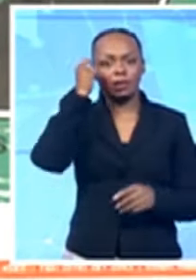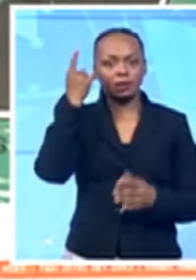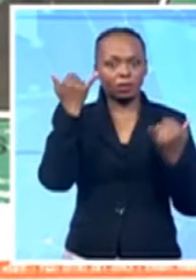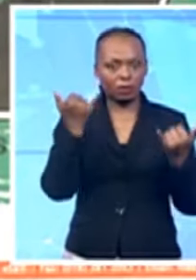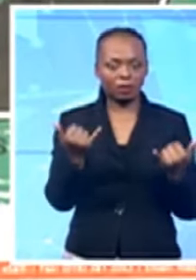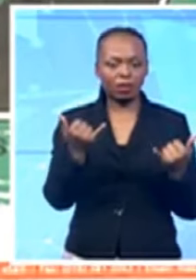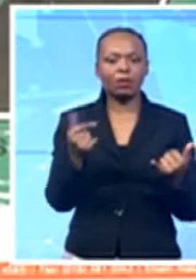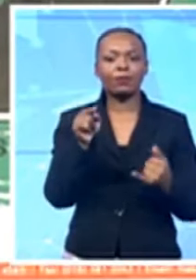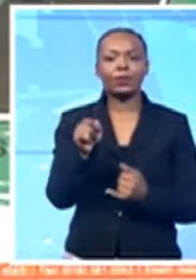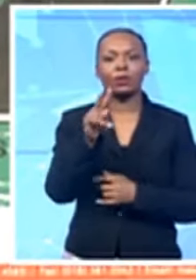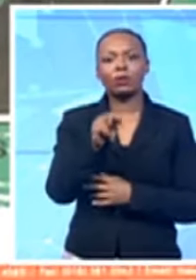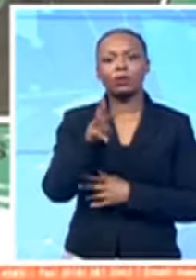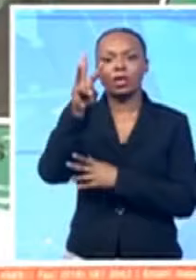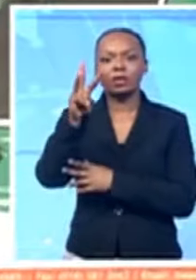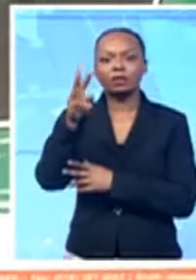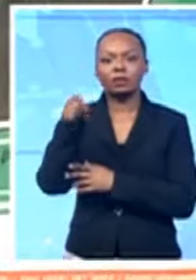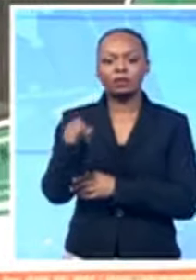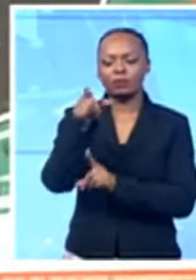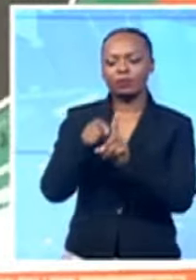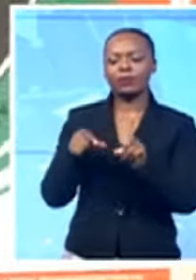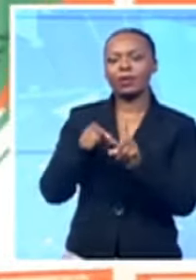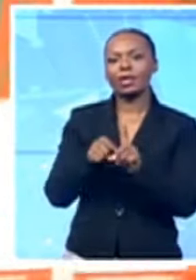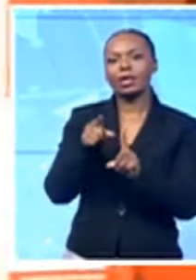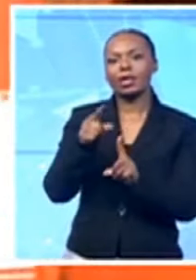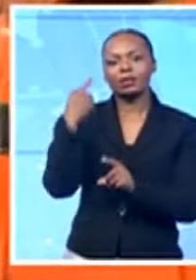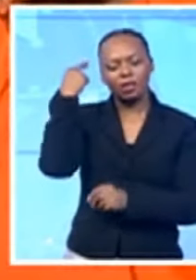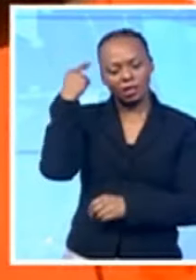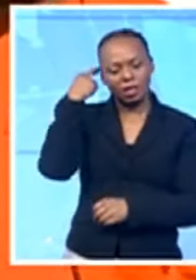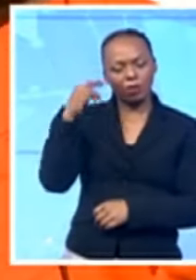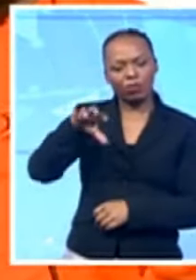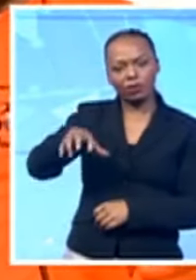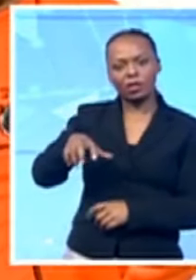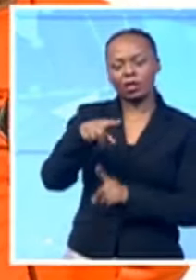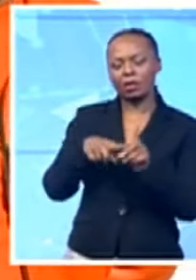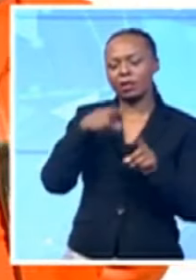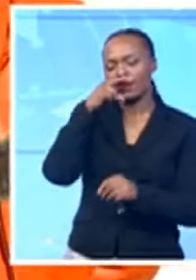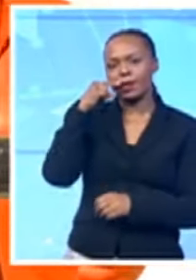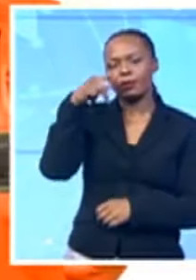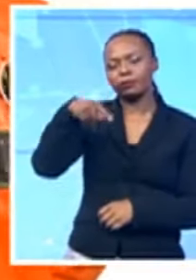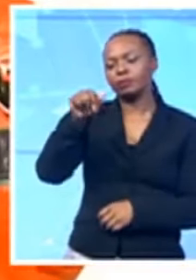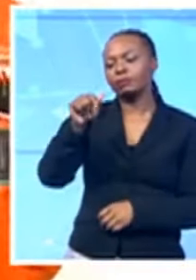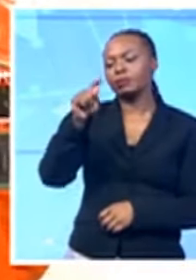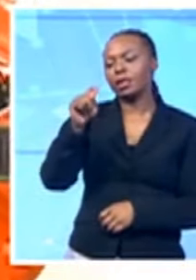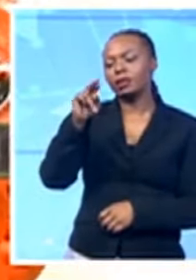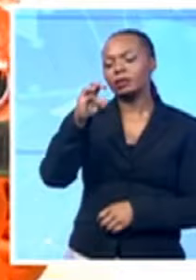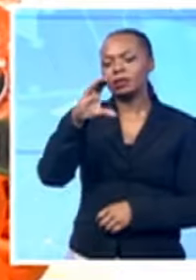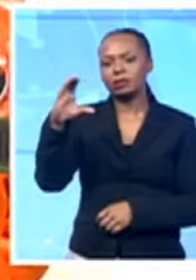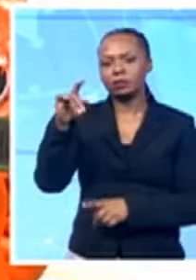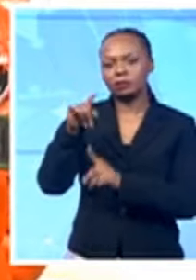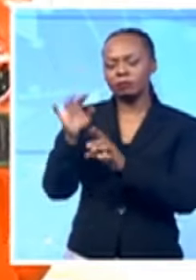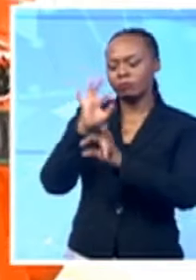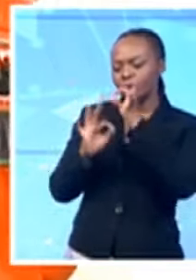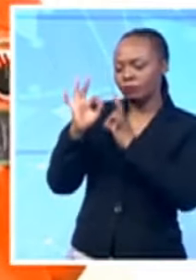NEHAWU Provincial Secretary Patrick Makafani. Mr. Makafani, pardon me. Thank you very much for your time. Can you just paint us a picture